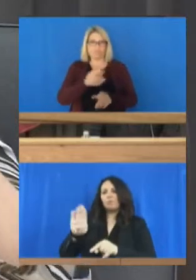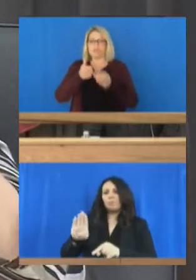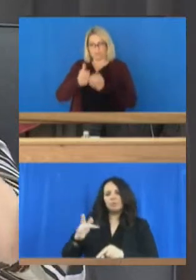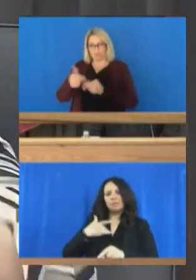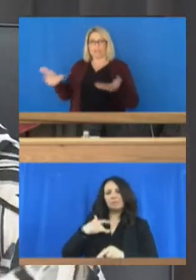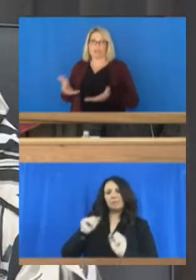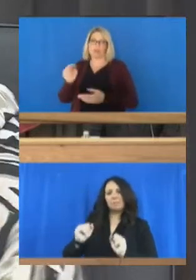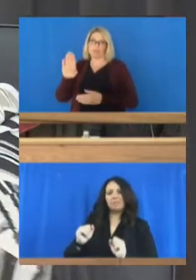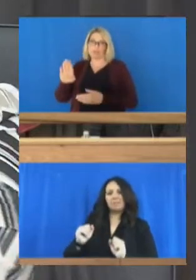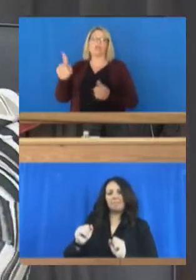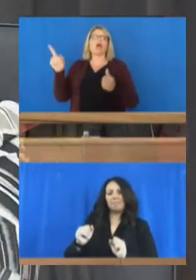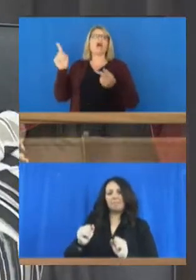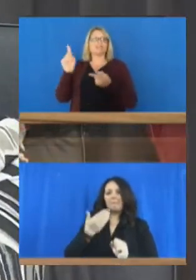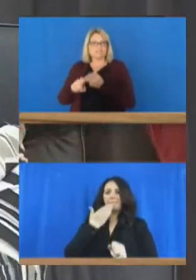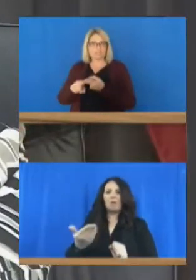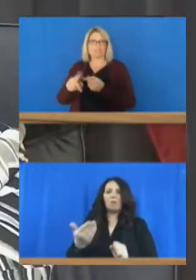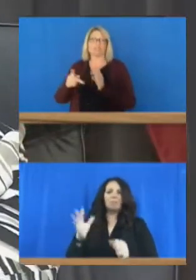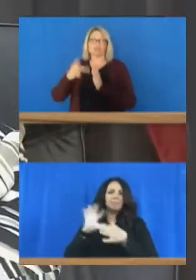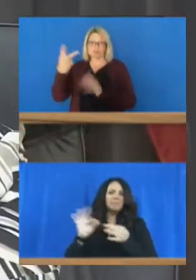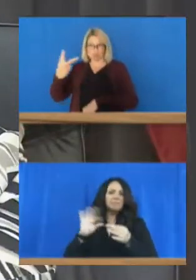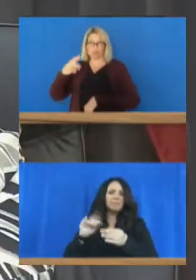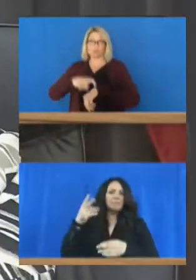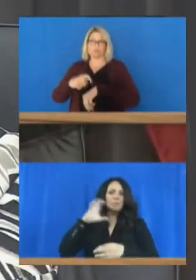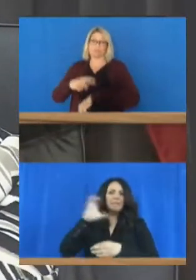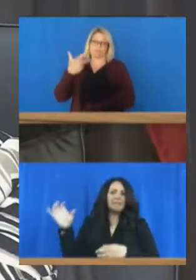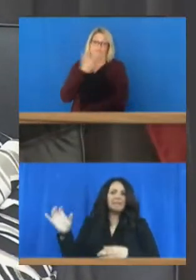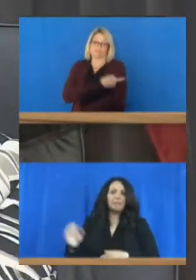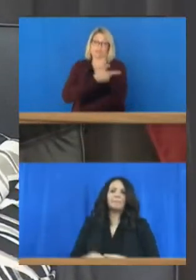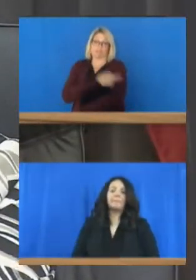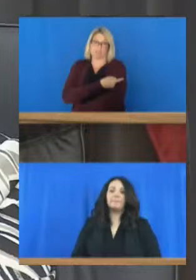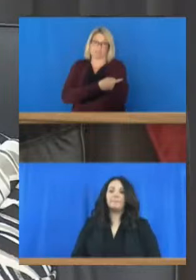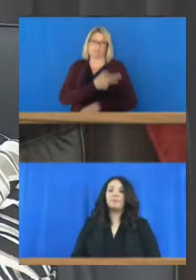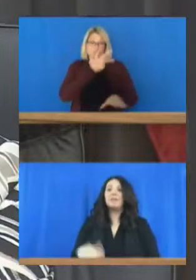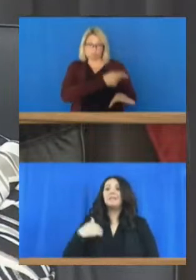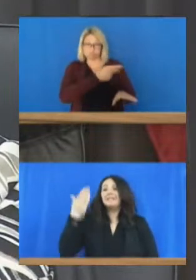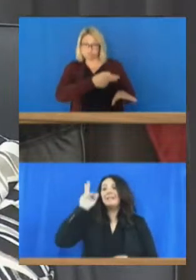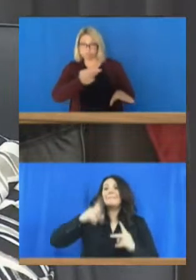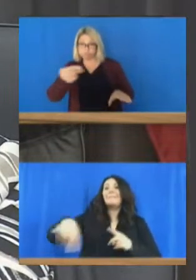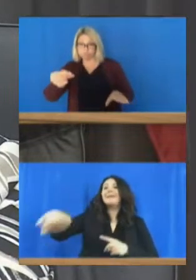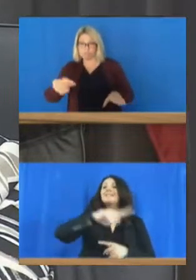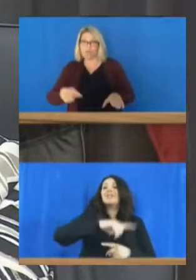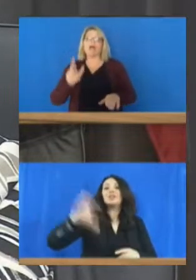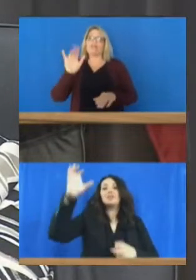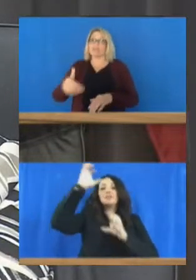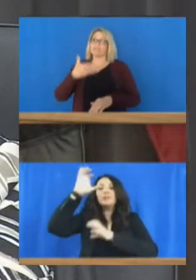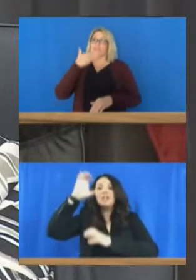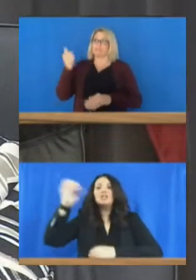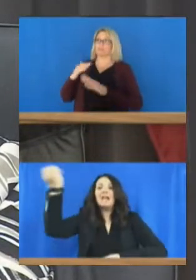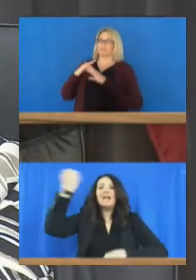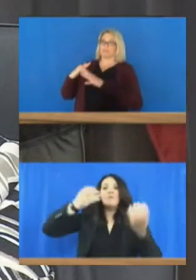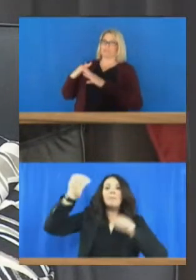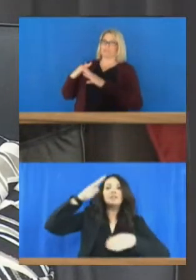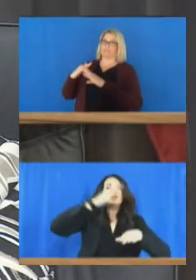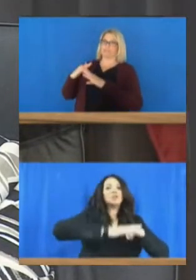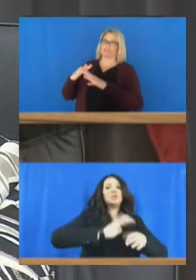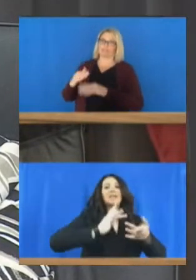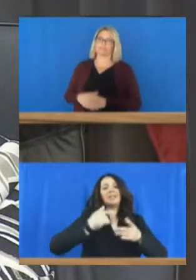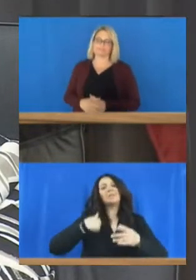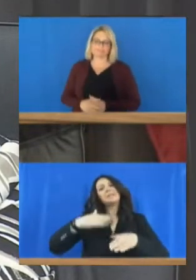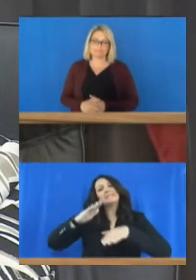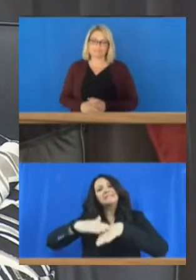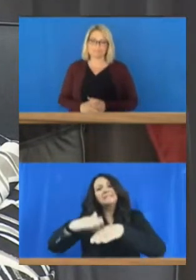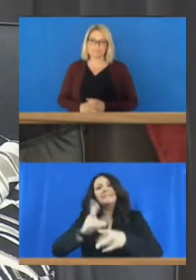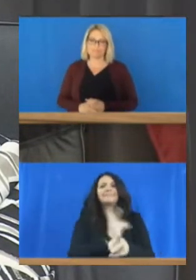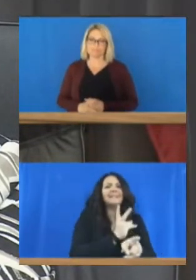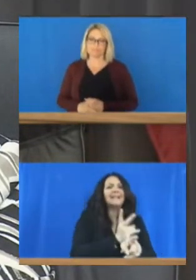health is satisfied with the uptake of vaccines so far for the 50 and 60-year-old cohorts. It seems things are